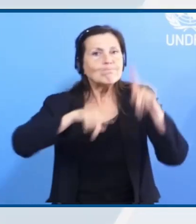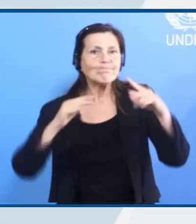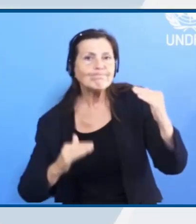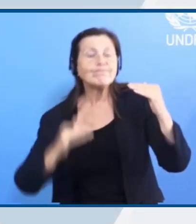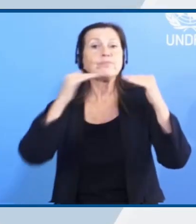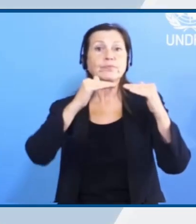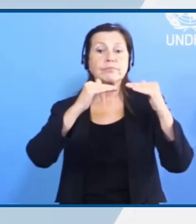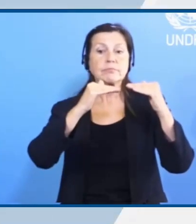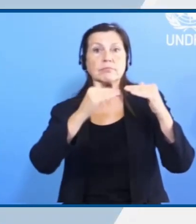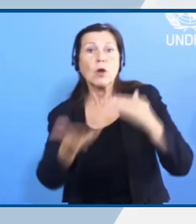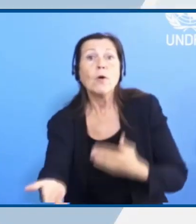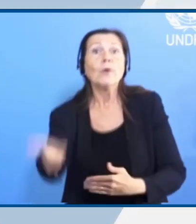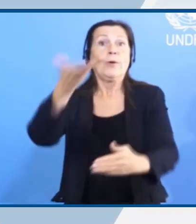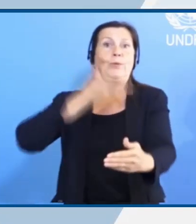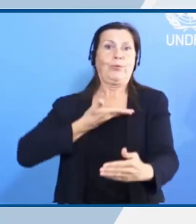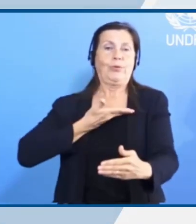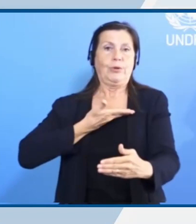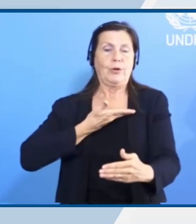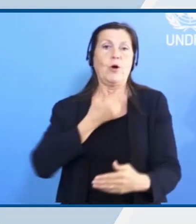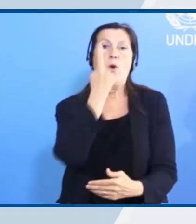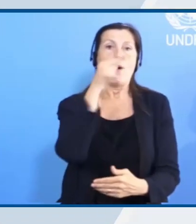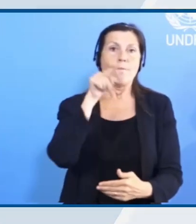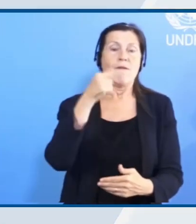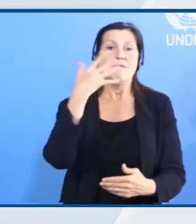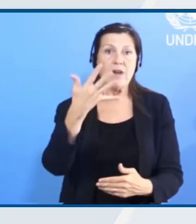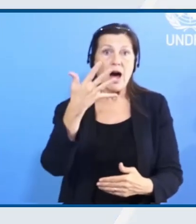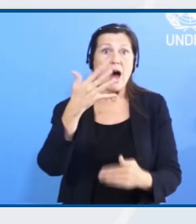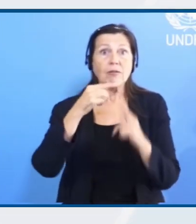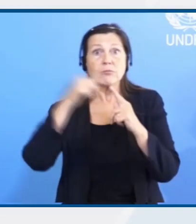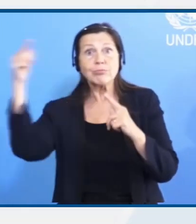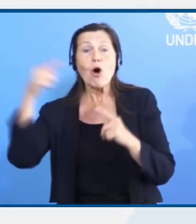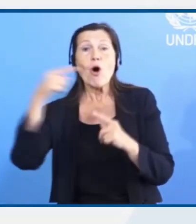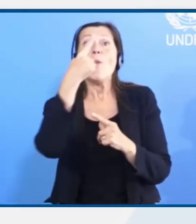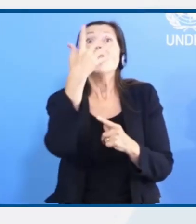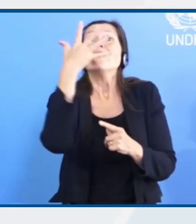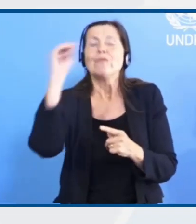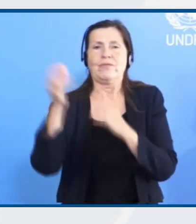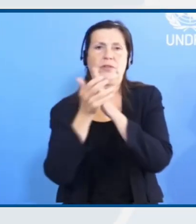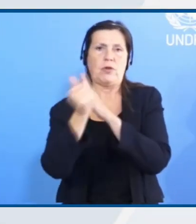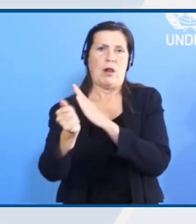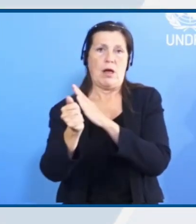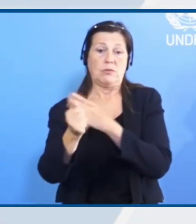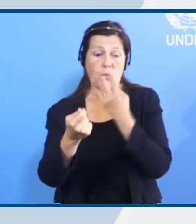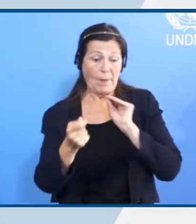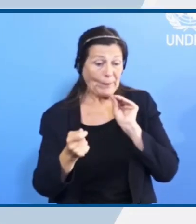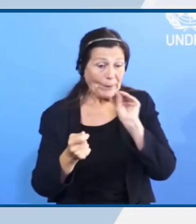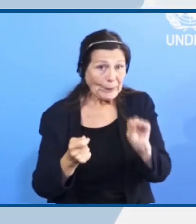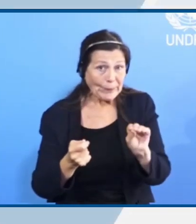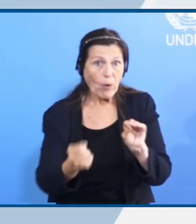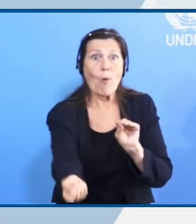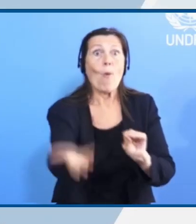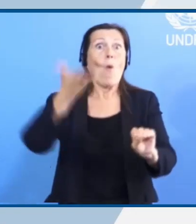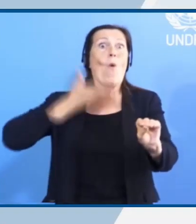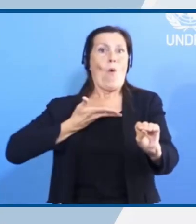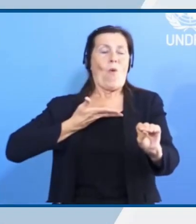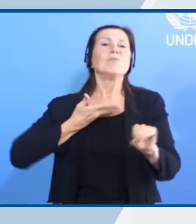to 1.5 up to $150. So there is return in that investment. We also